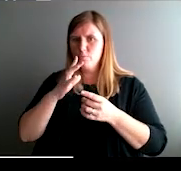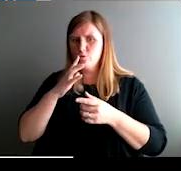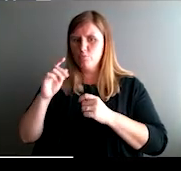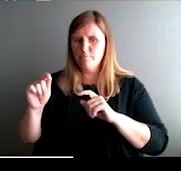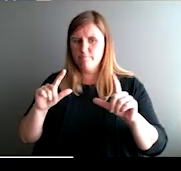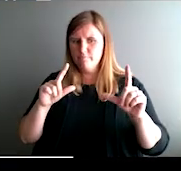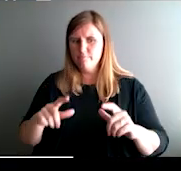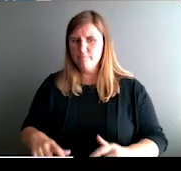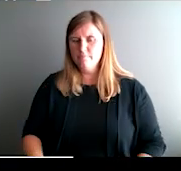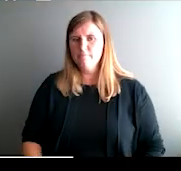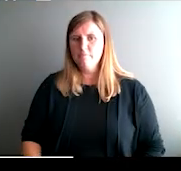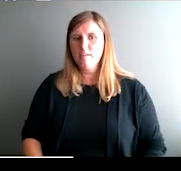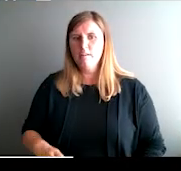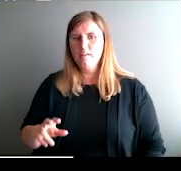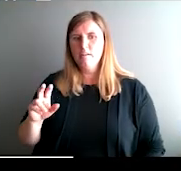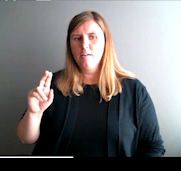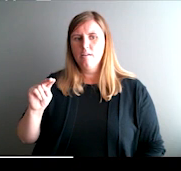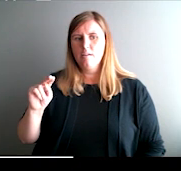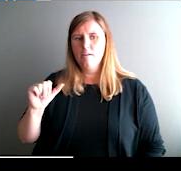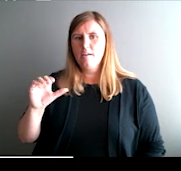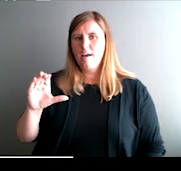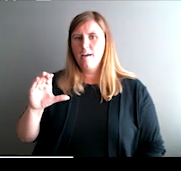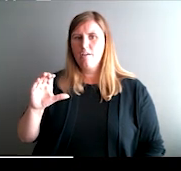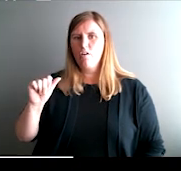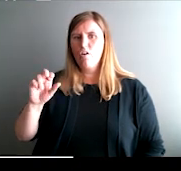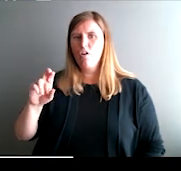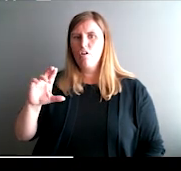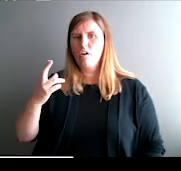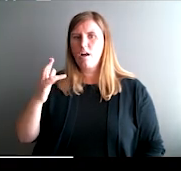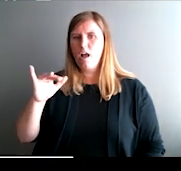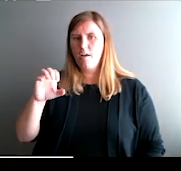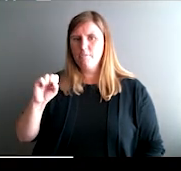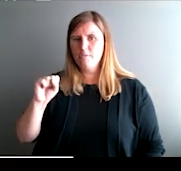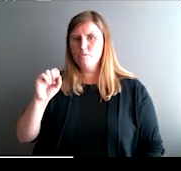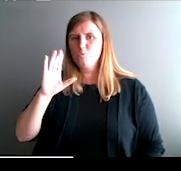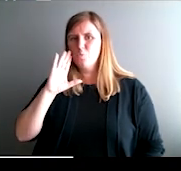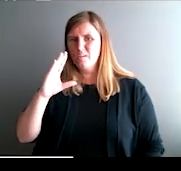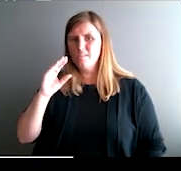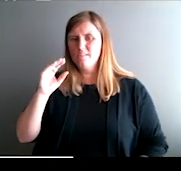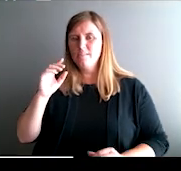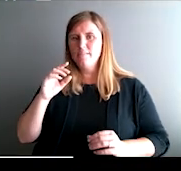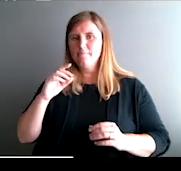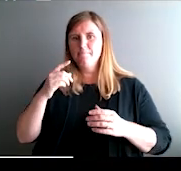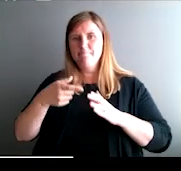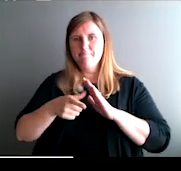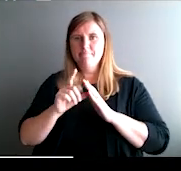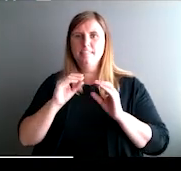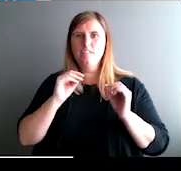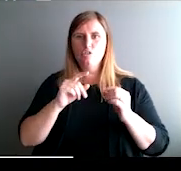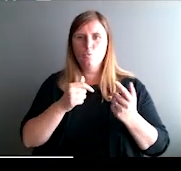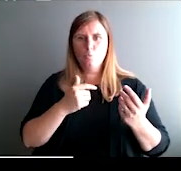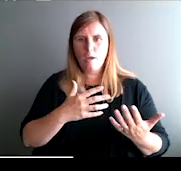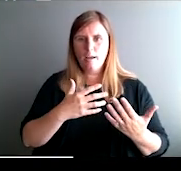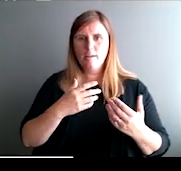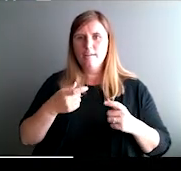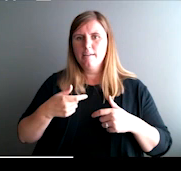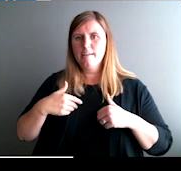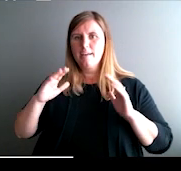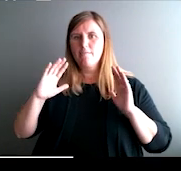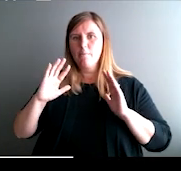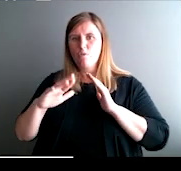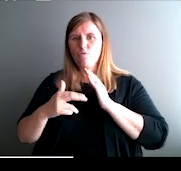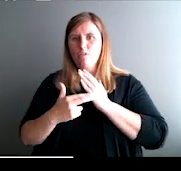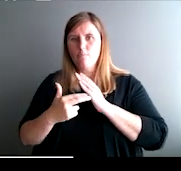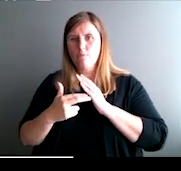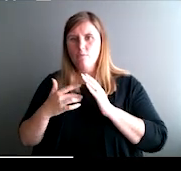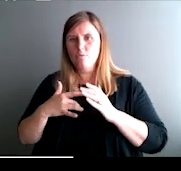shown. And the NAC archives will also go over things like teaching a student to wait. How do you get a student to give up reinforcement?